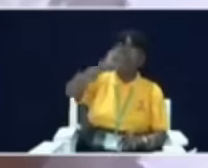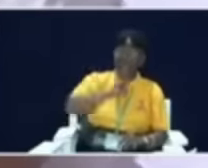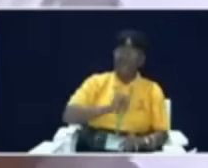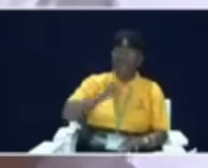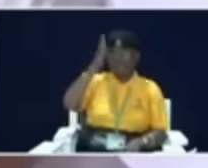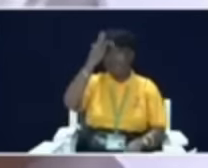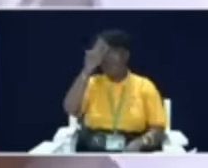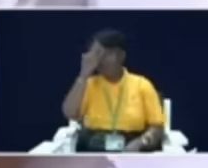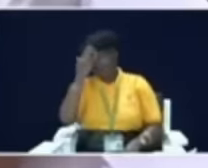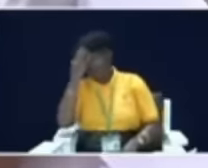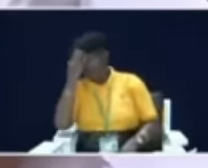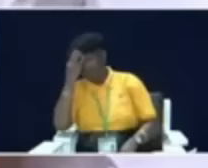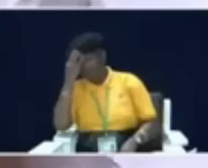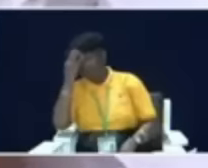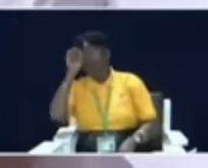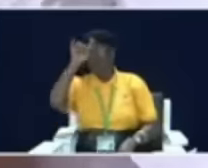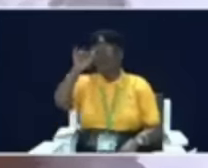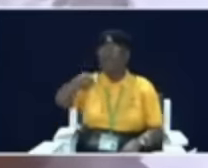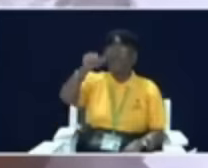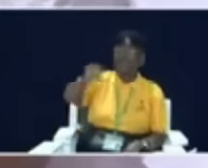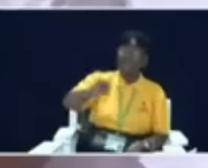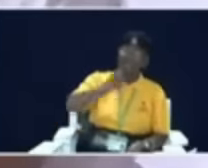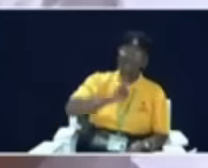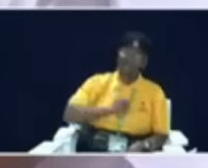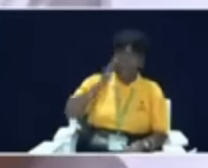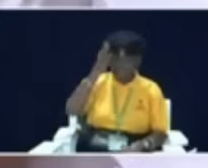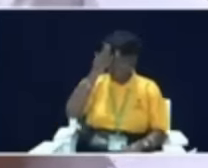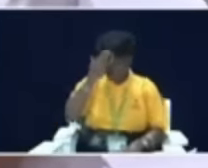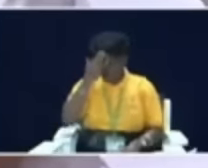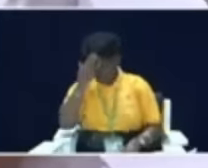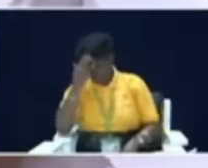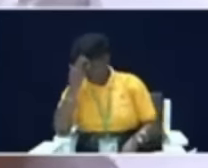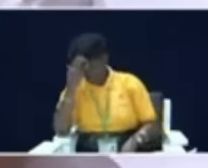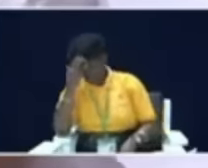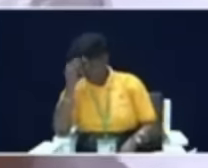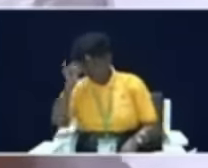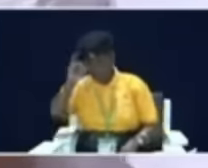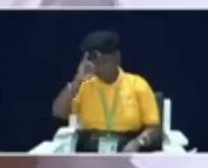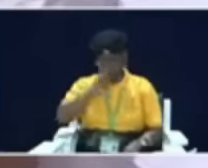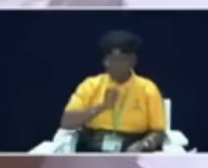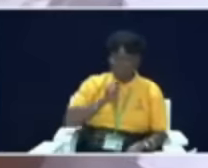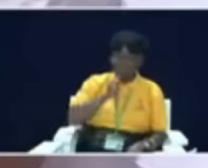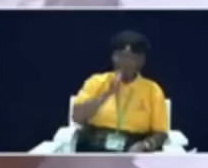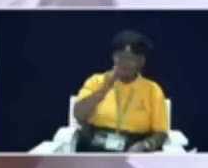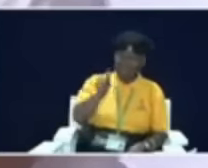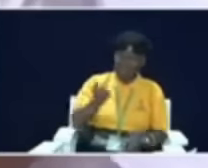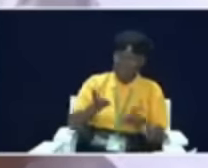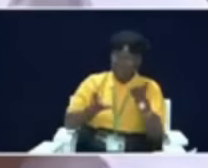miracles. I know. Yes, I know. I am